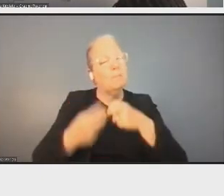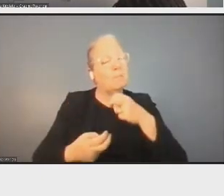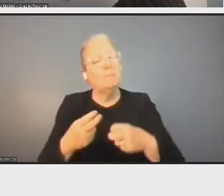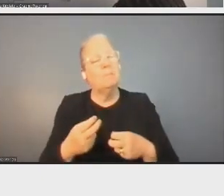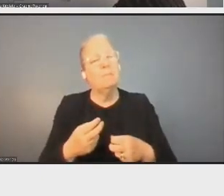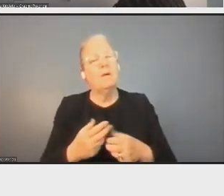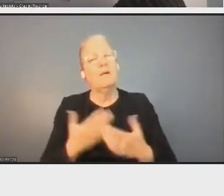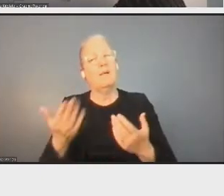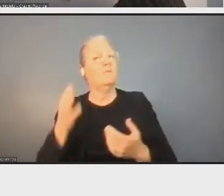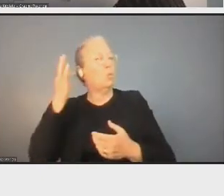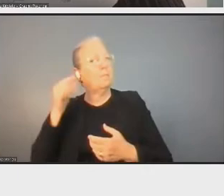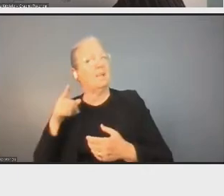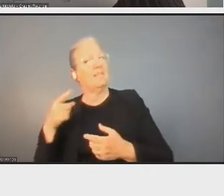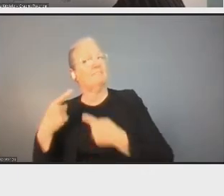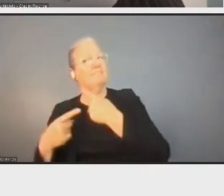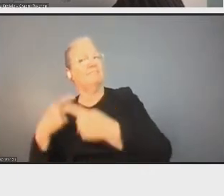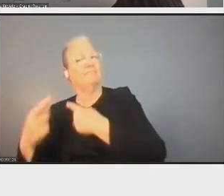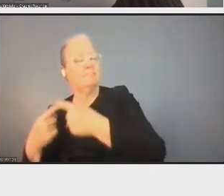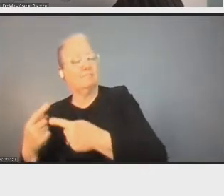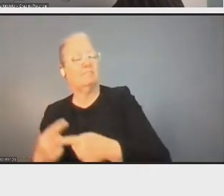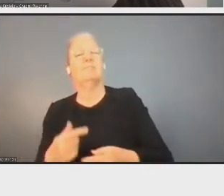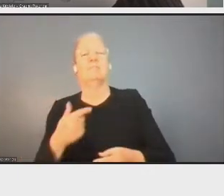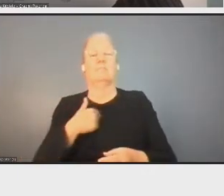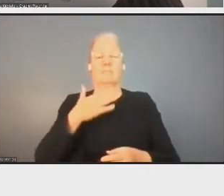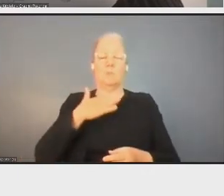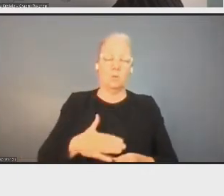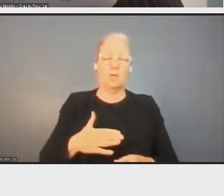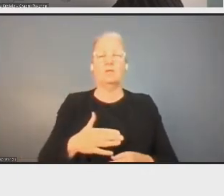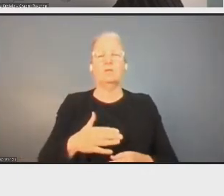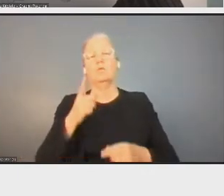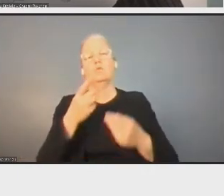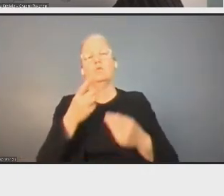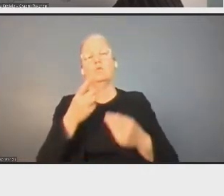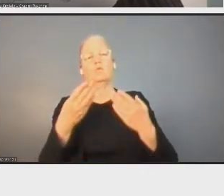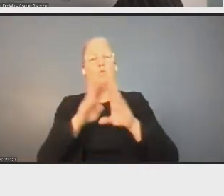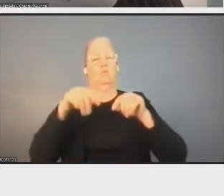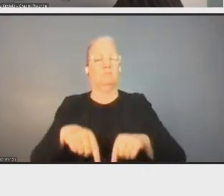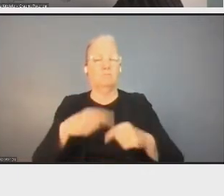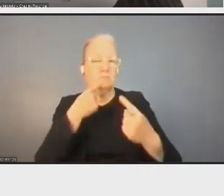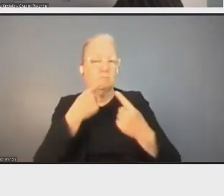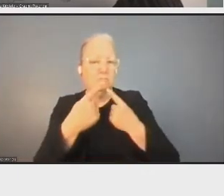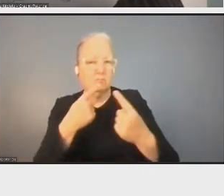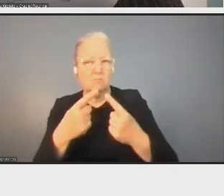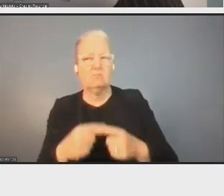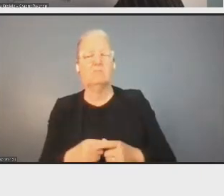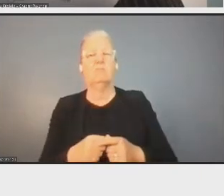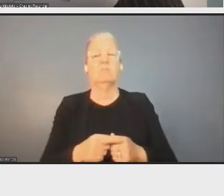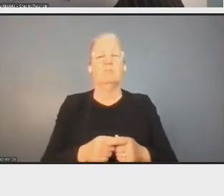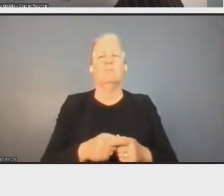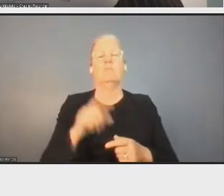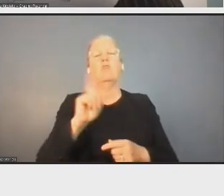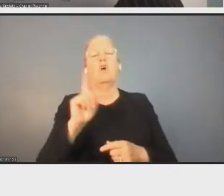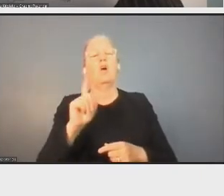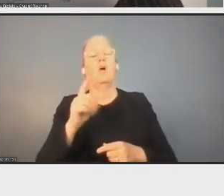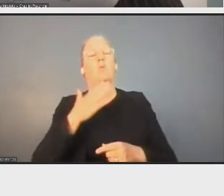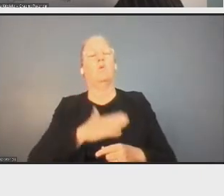face. But just to kind of close this conversation so that we don't leave it at such a negative point, I want to